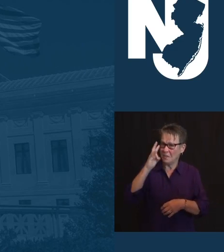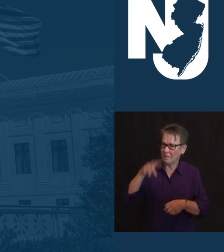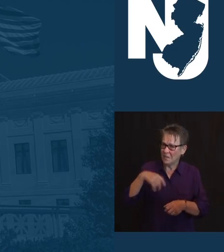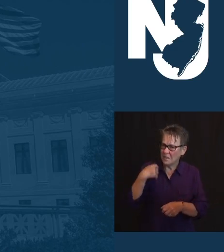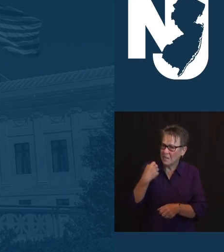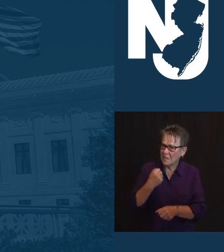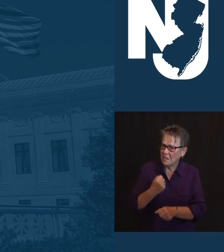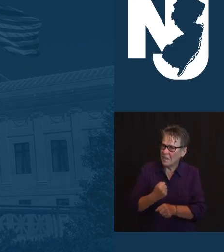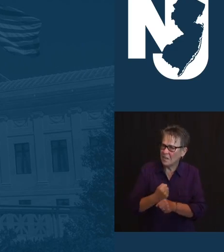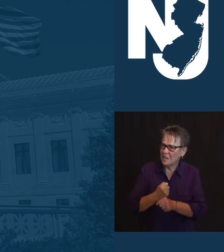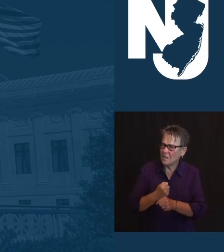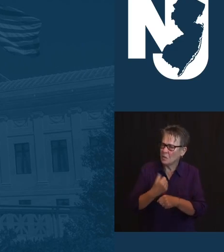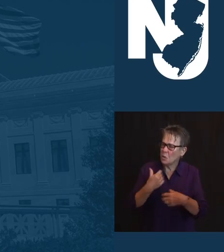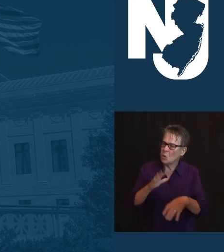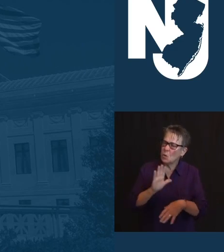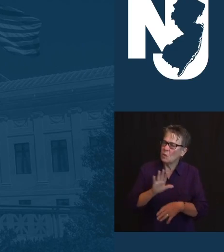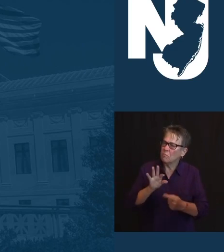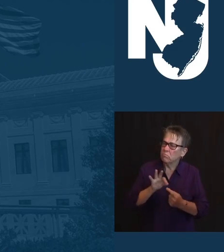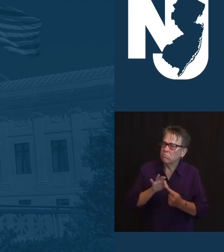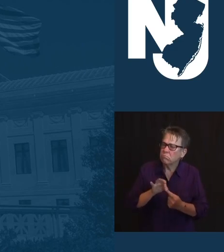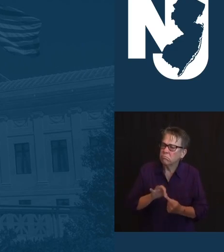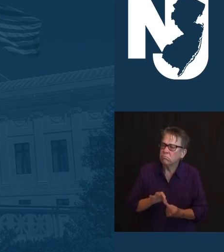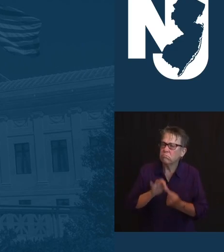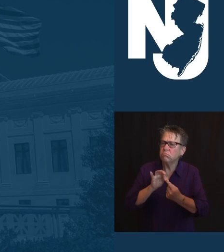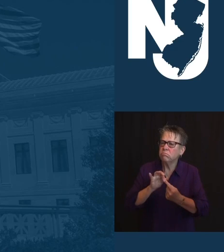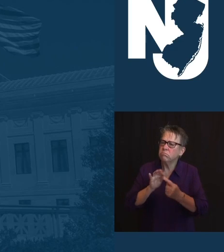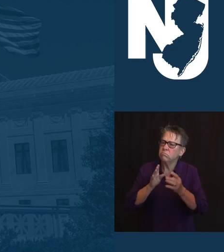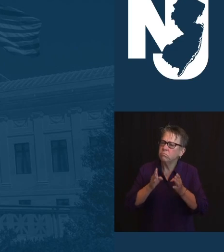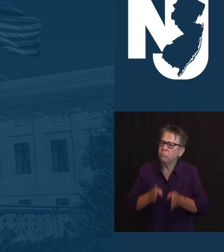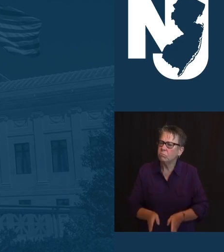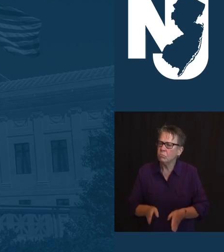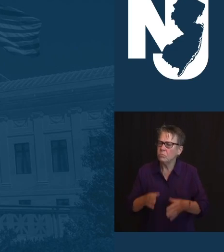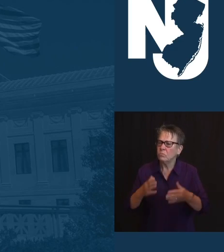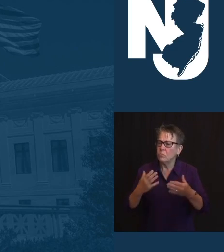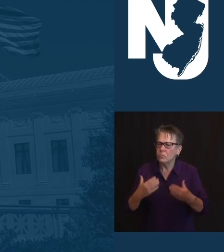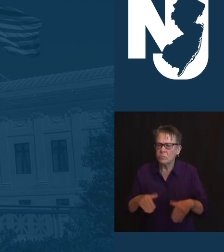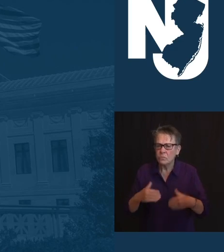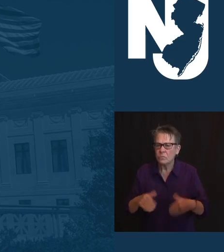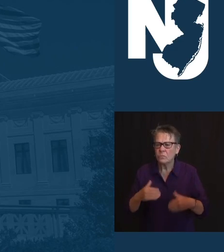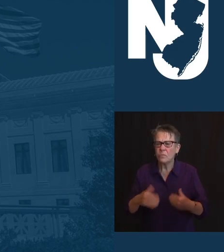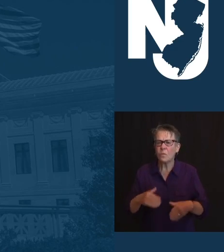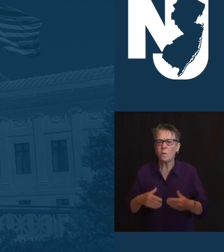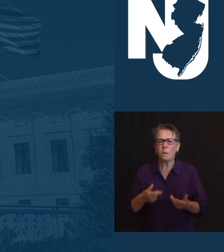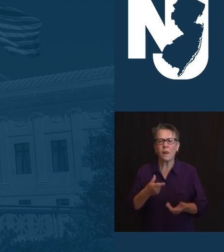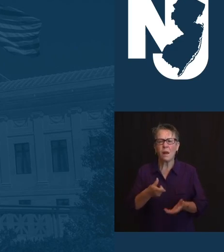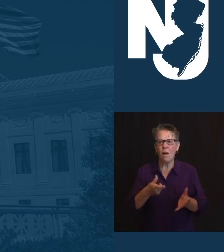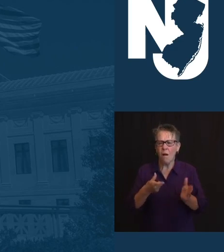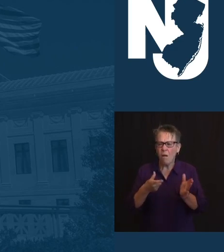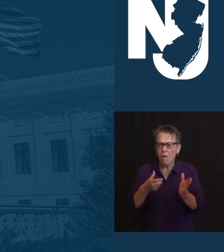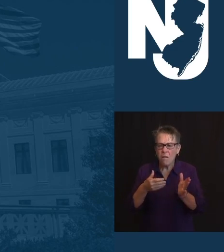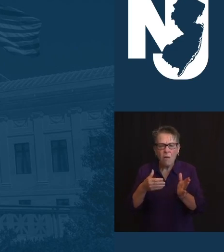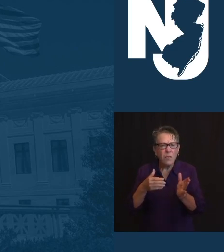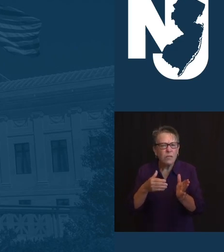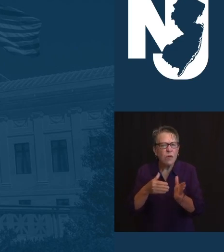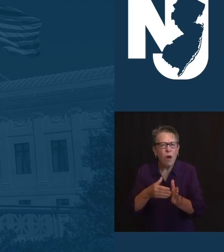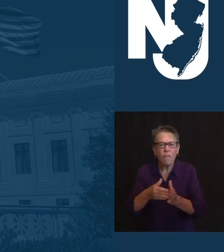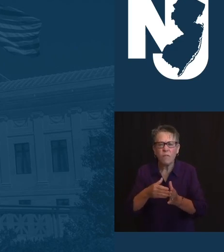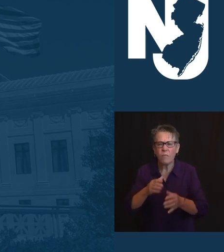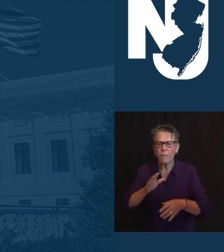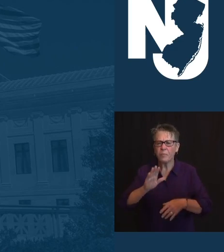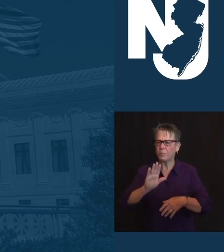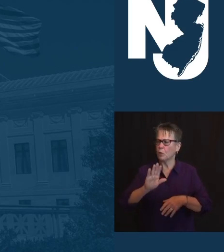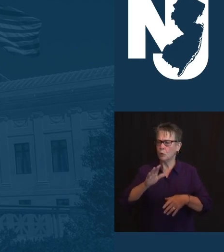era, one whose dissents were often considered as historic and meaningful as the majority and